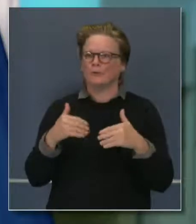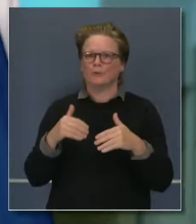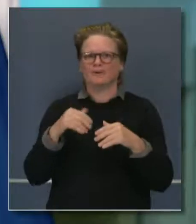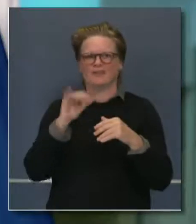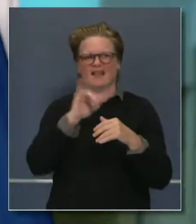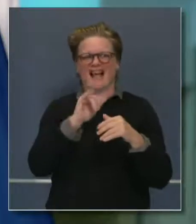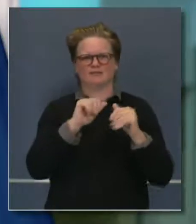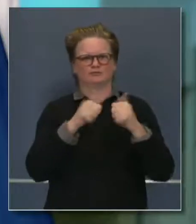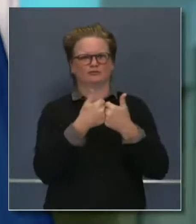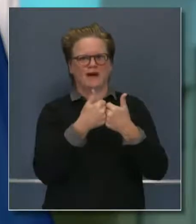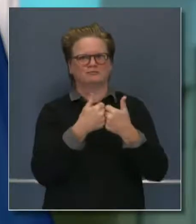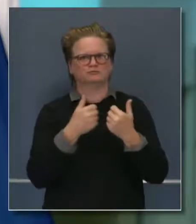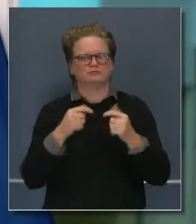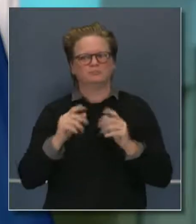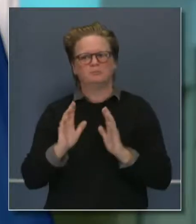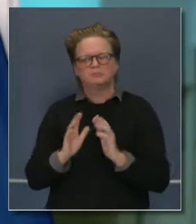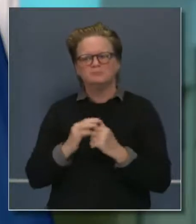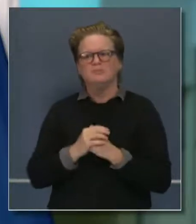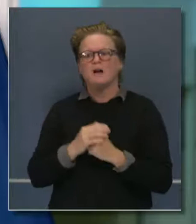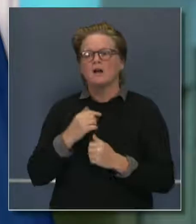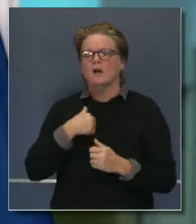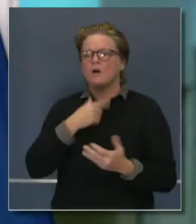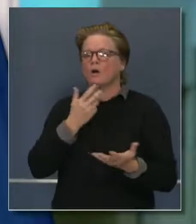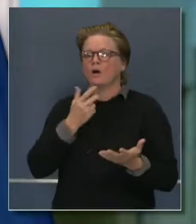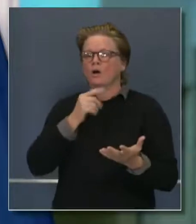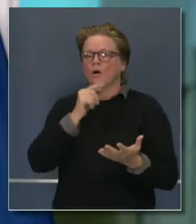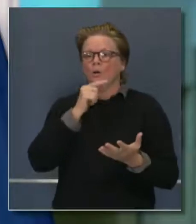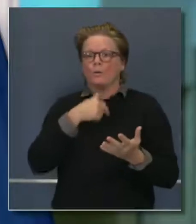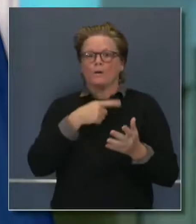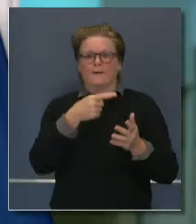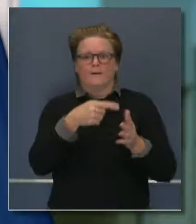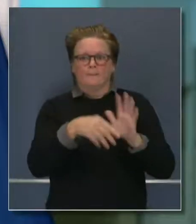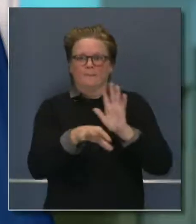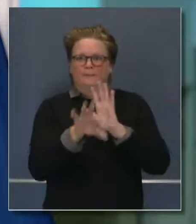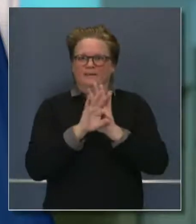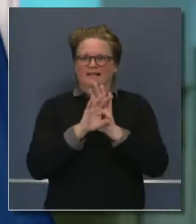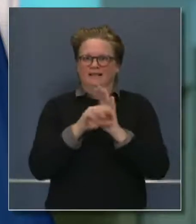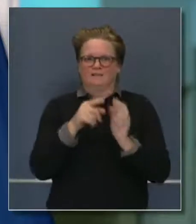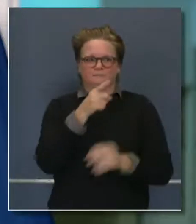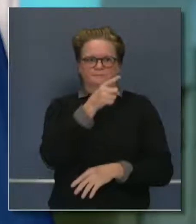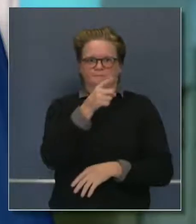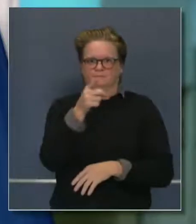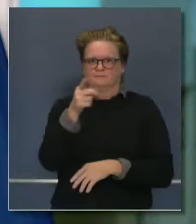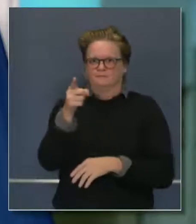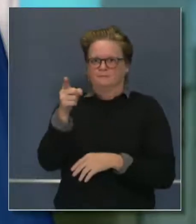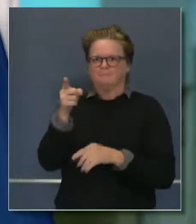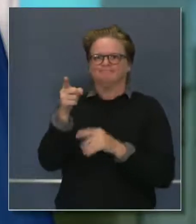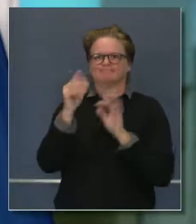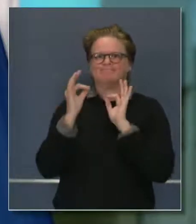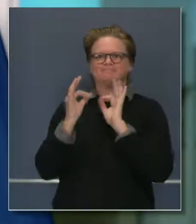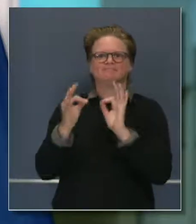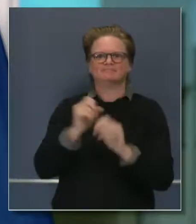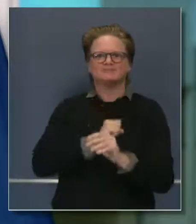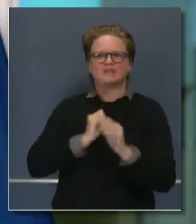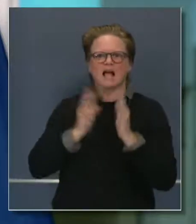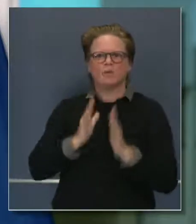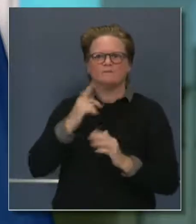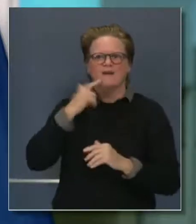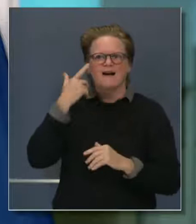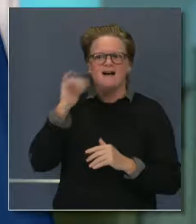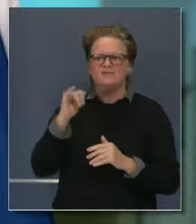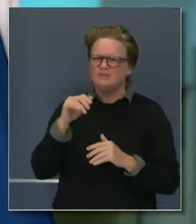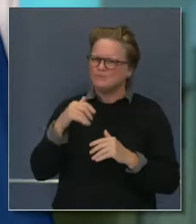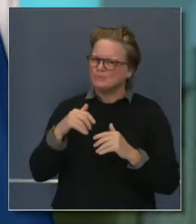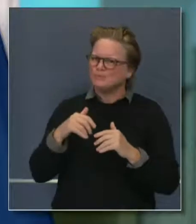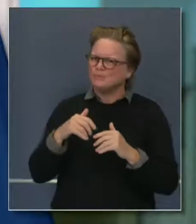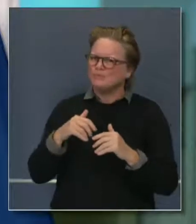that decision-making process. I want to make sure it's inclusive. I want to make sure that we are considerate of people's points of view,